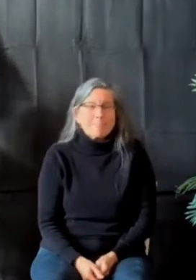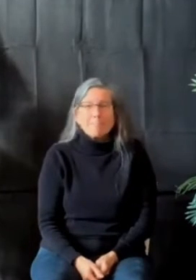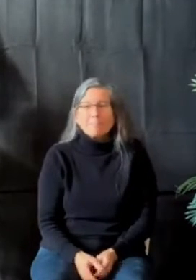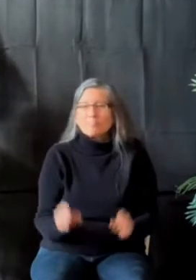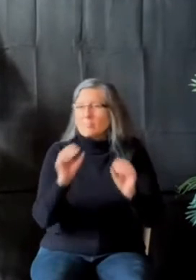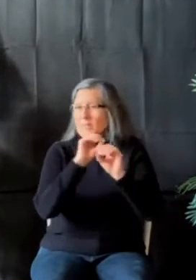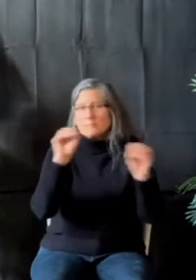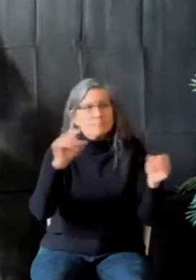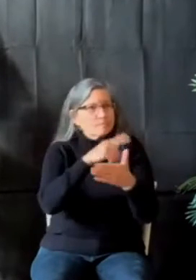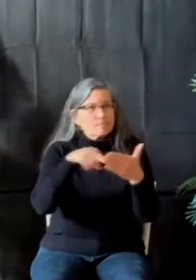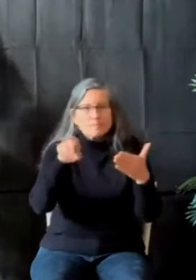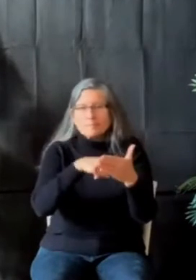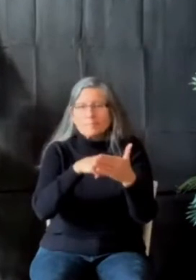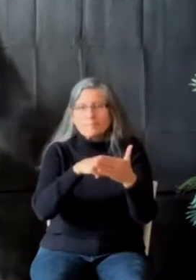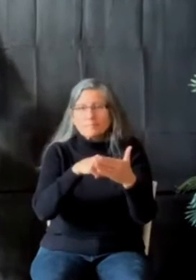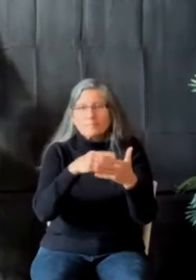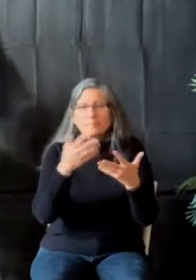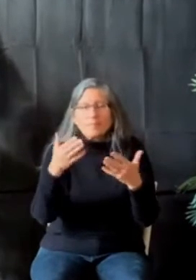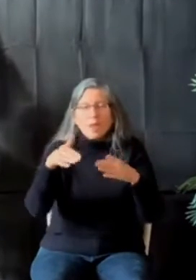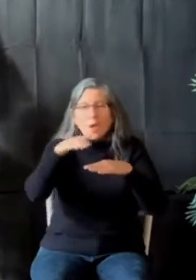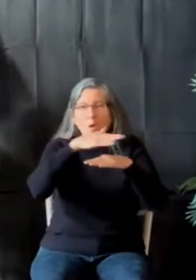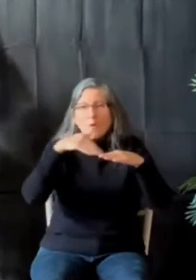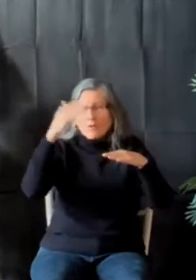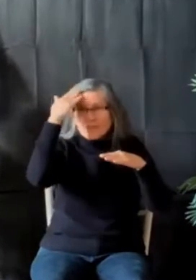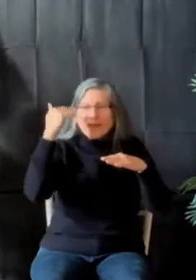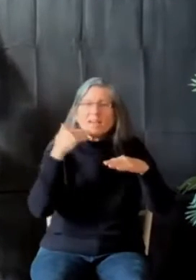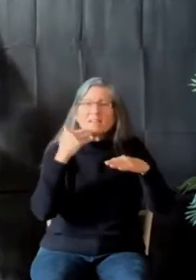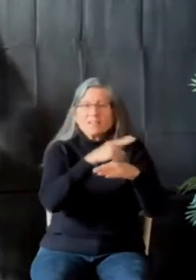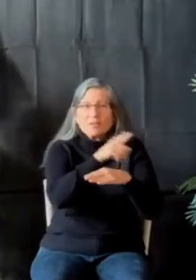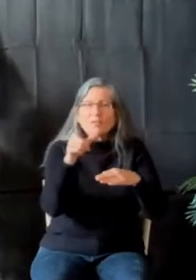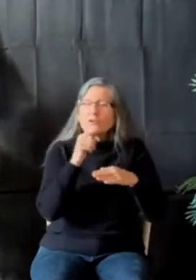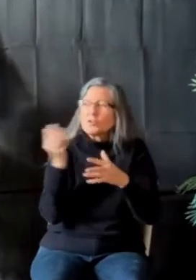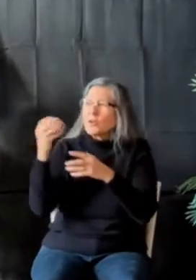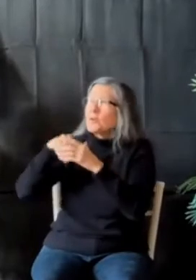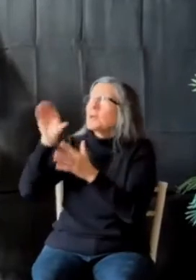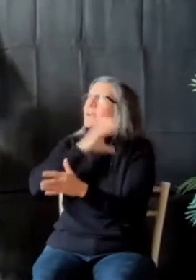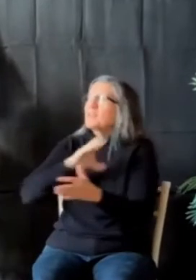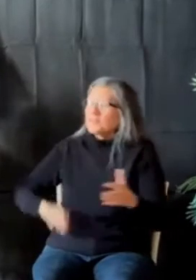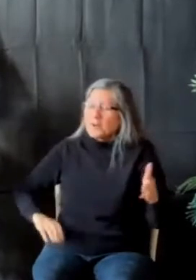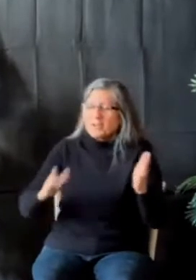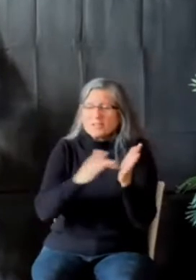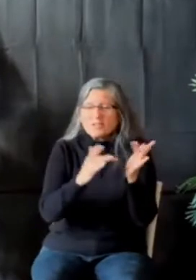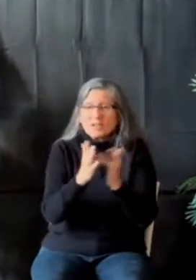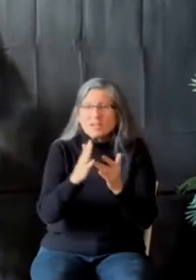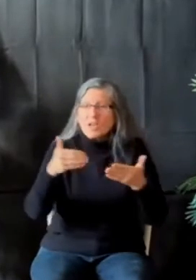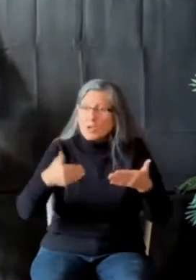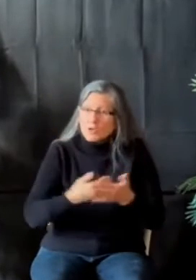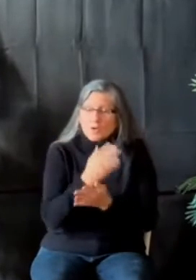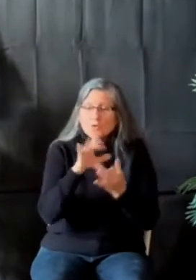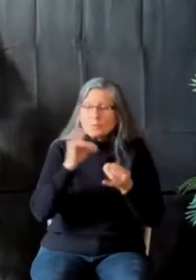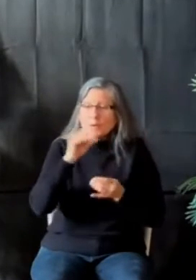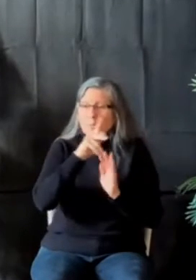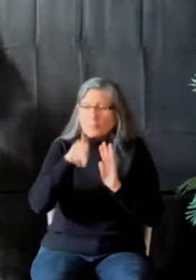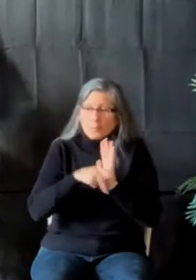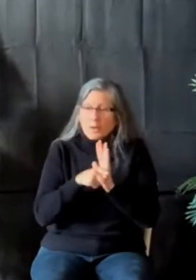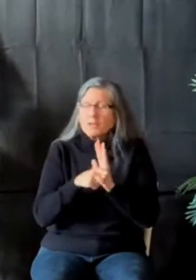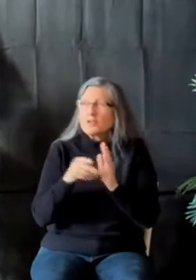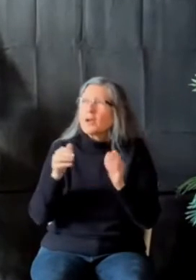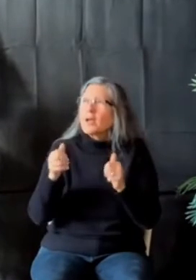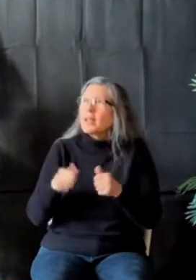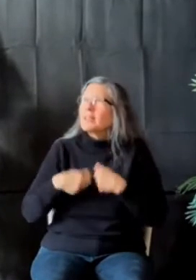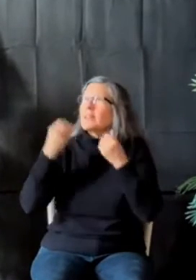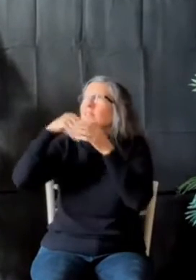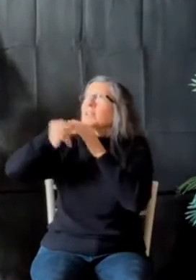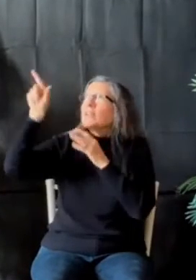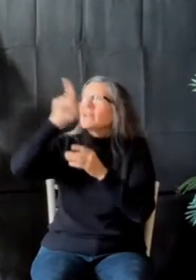No condemnation now hangs over the head of those who are in Christ Jesus, for the new spiritual principle of life in Christ lift me out of